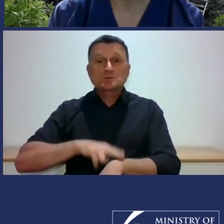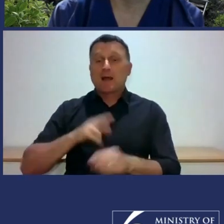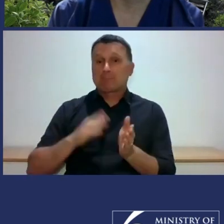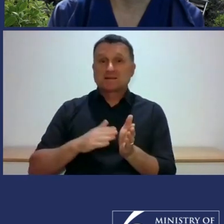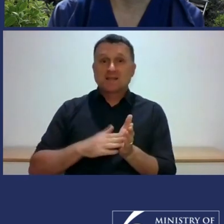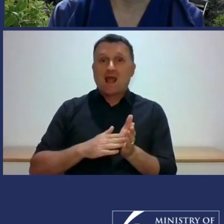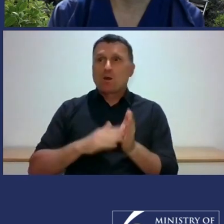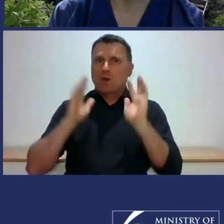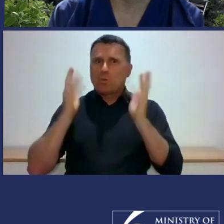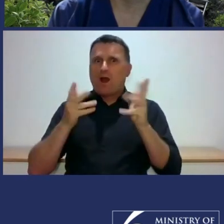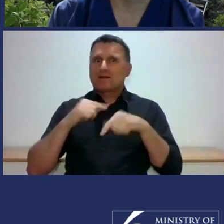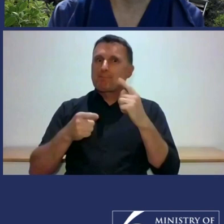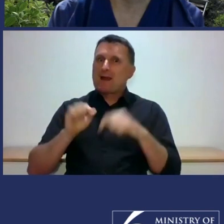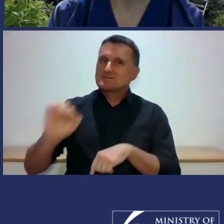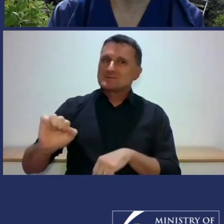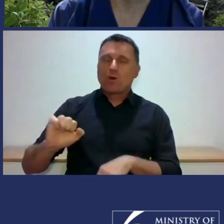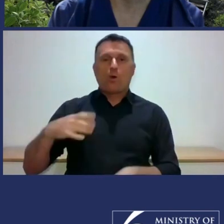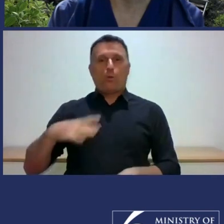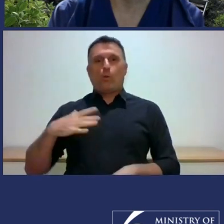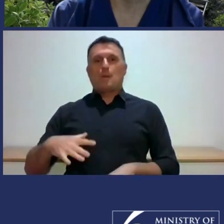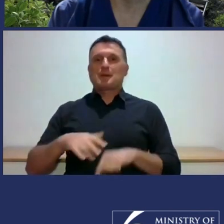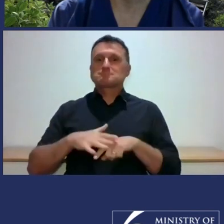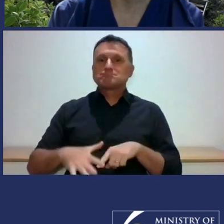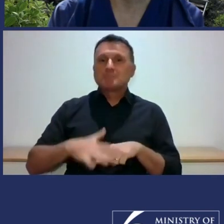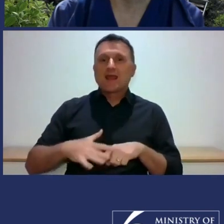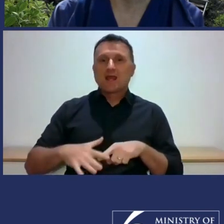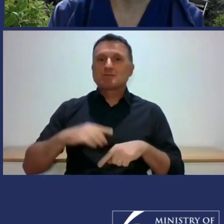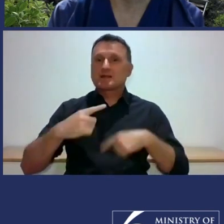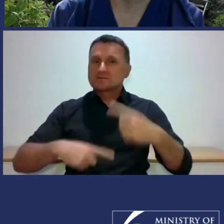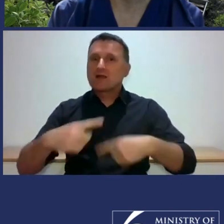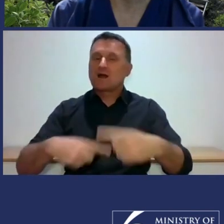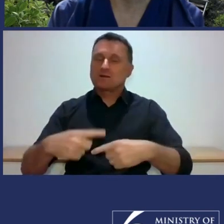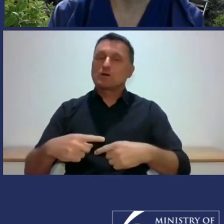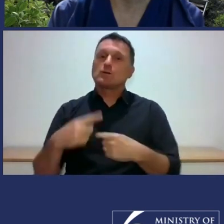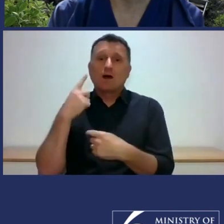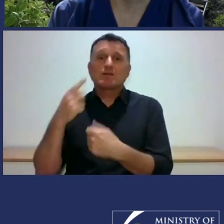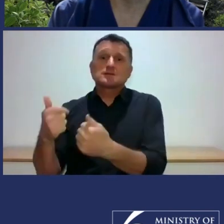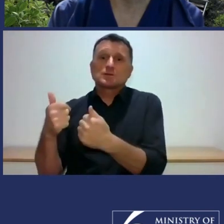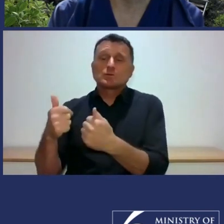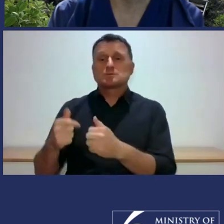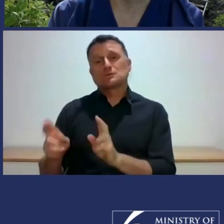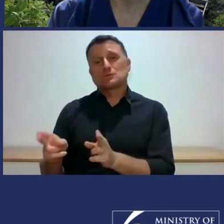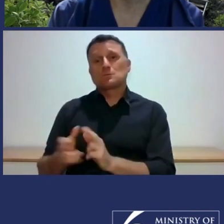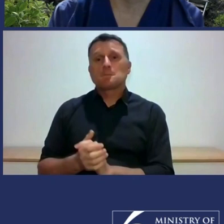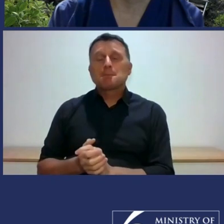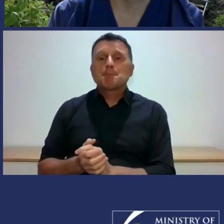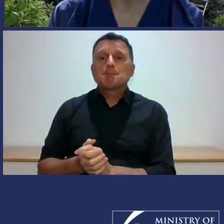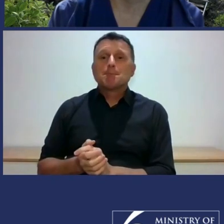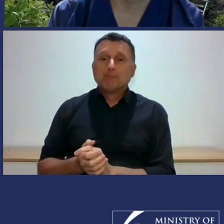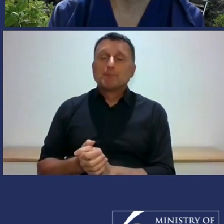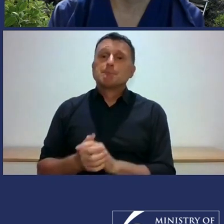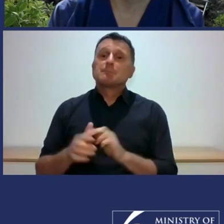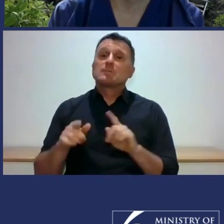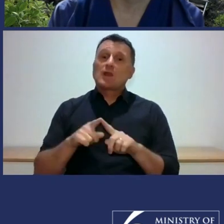not freaking out, but, you know, kind of doing a double take about it, because I think that's the other thing is that, you know, as a